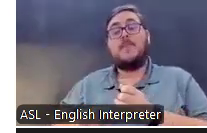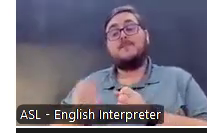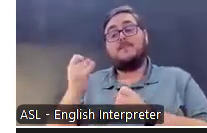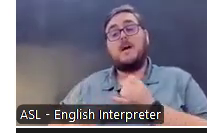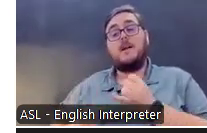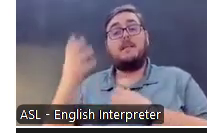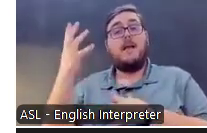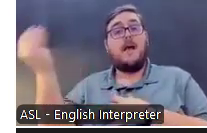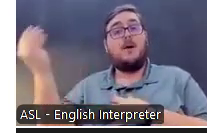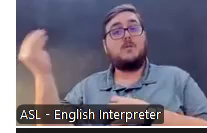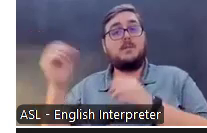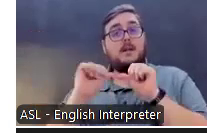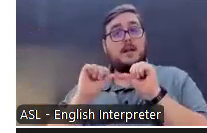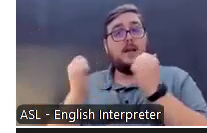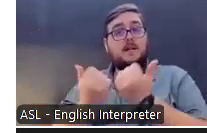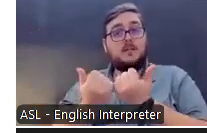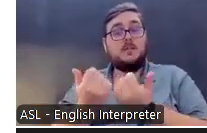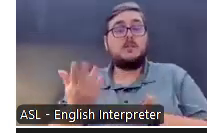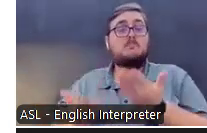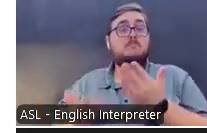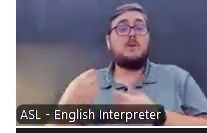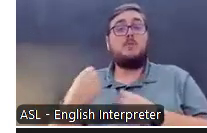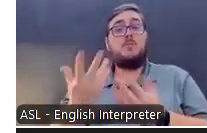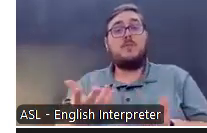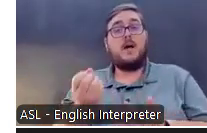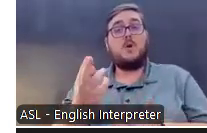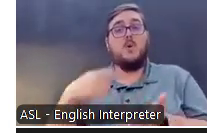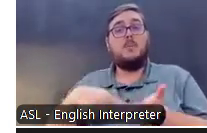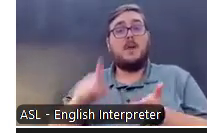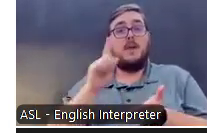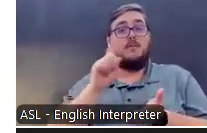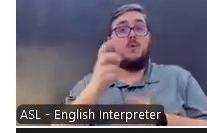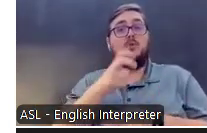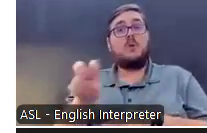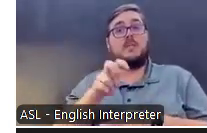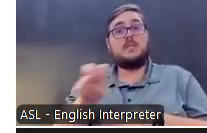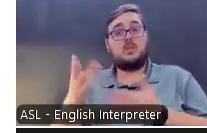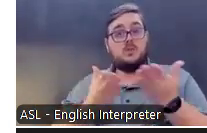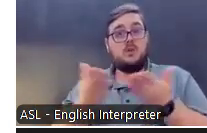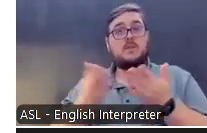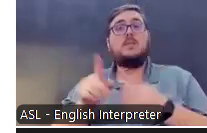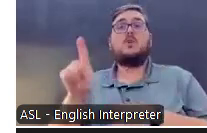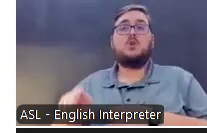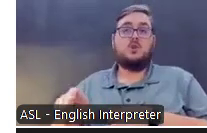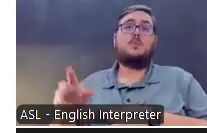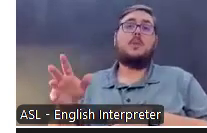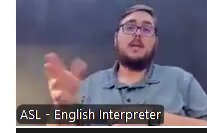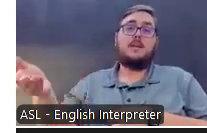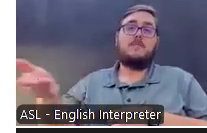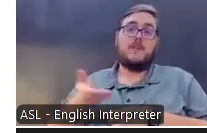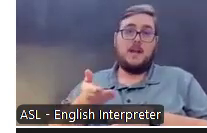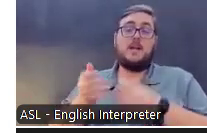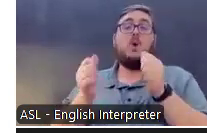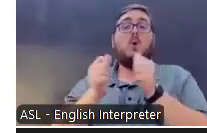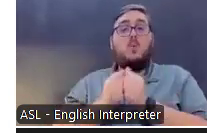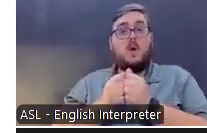may provide or pay for transition services should be invited to IEP meetings with the consent of the parent or the